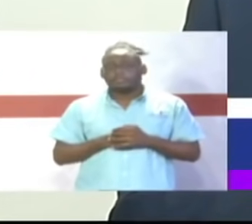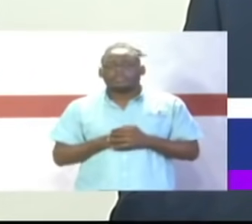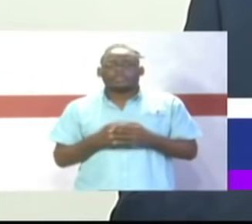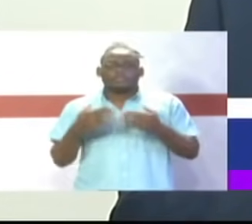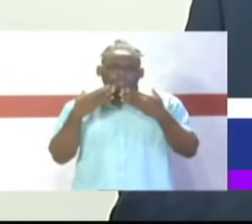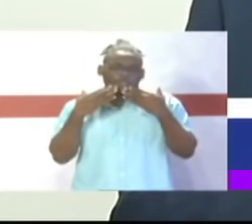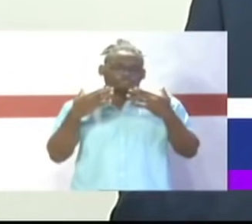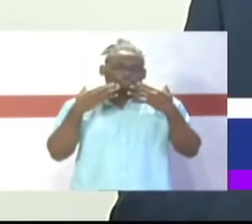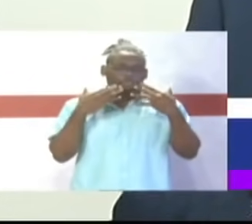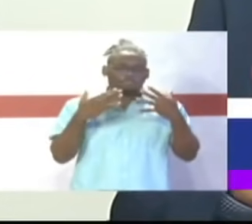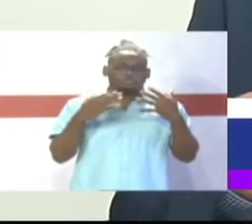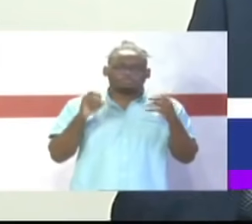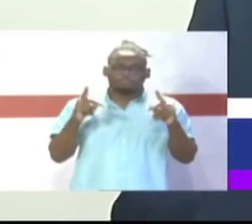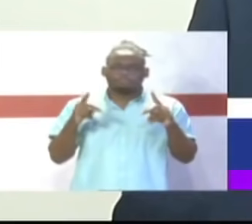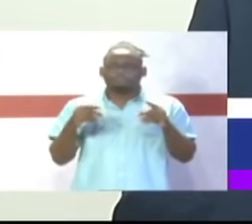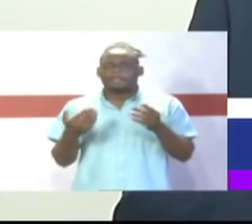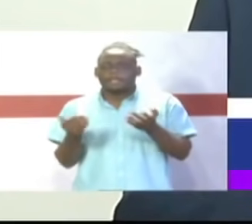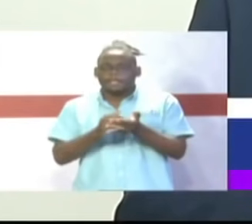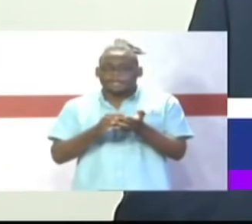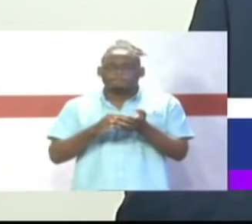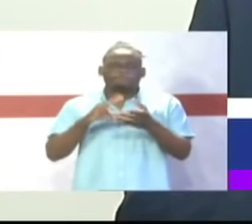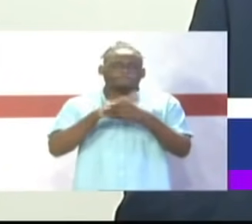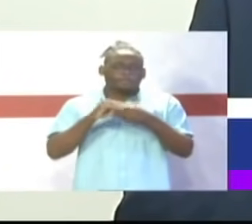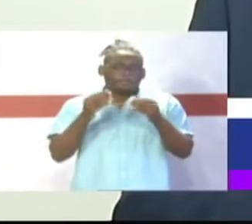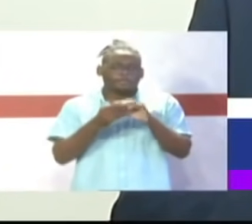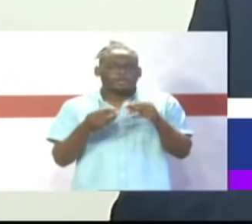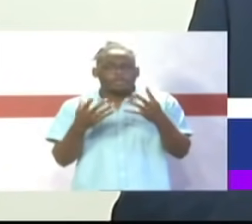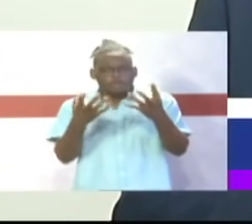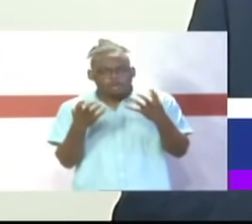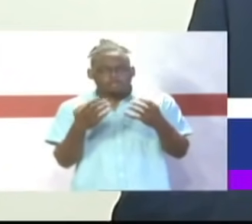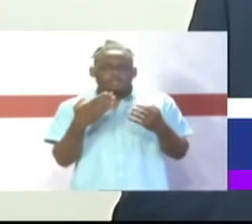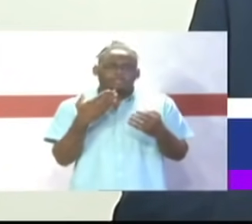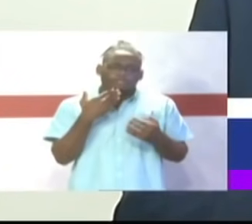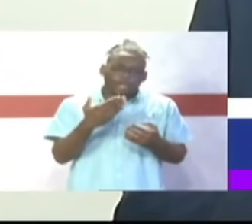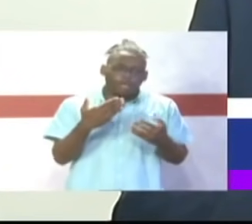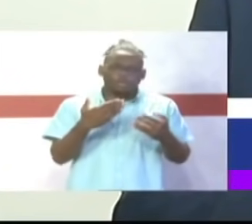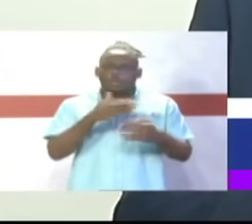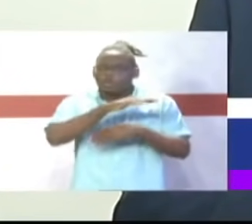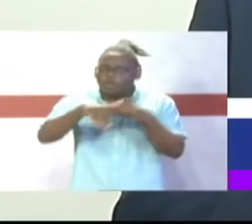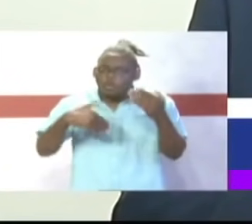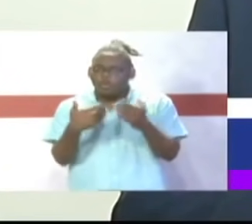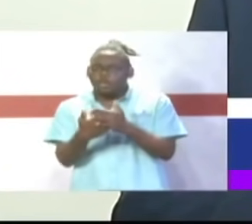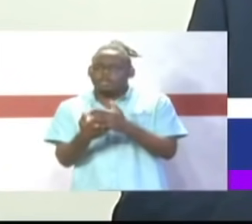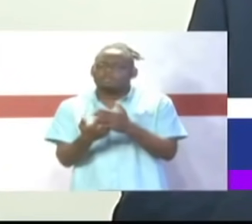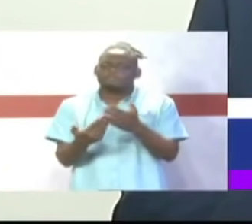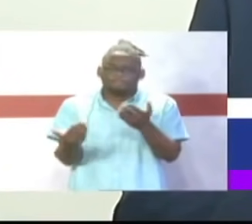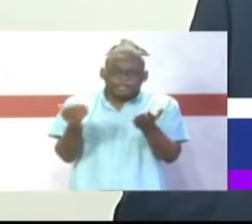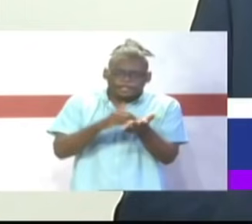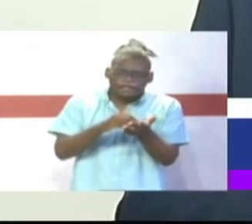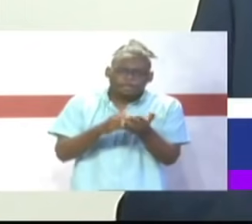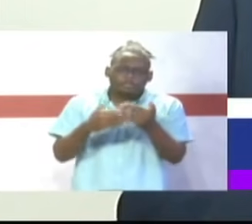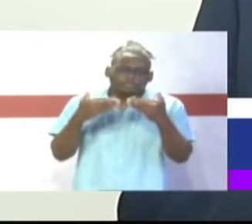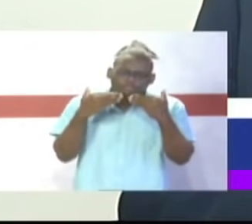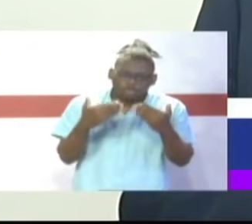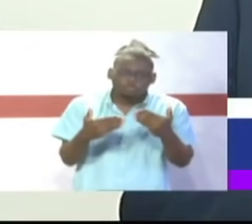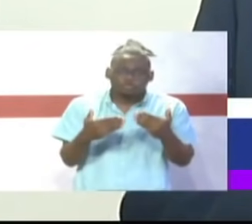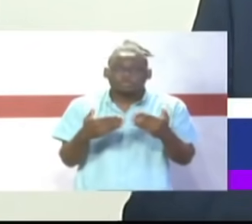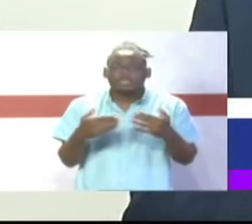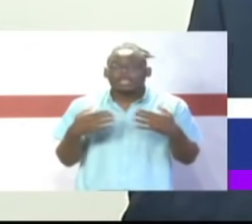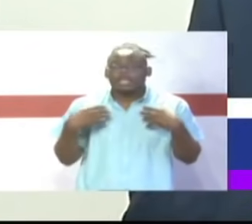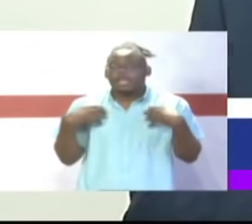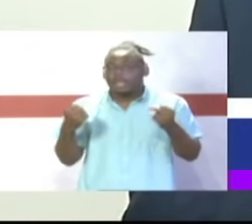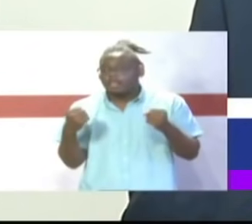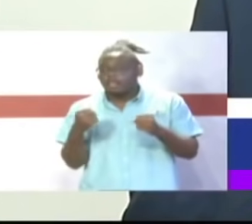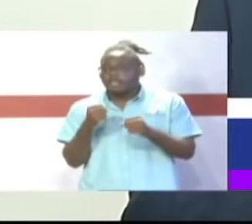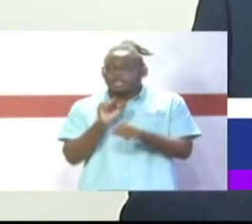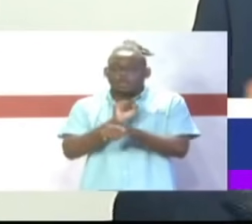repeat. And I just want to thank everybody again. I want to thank healthcare workers. I was in